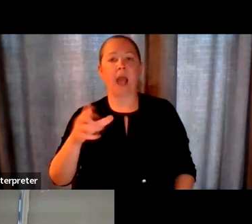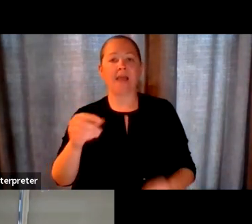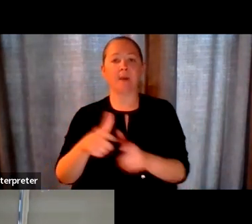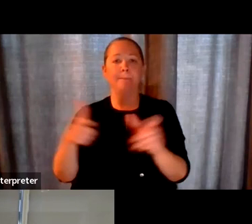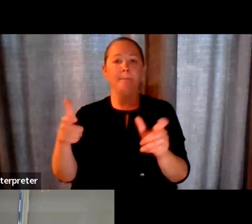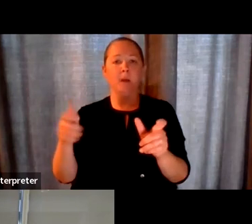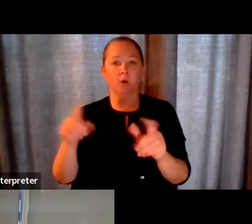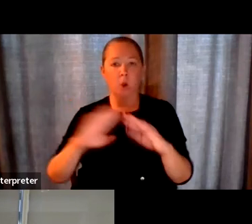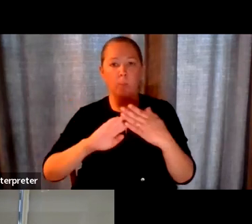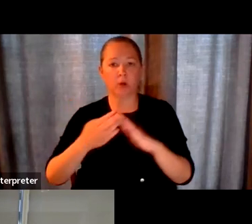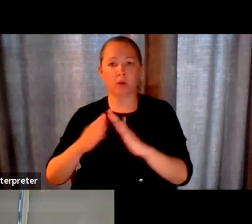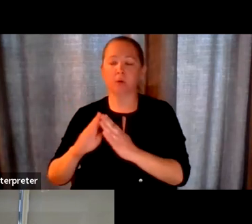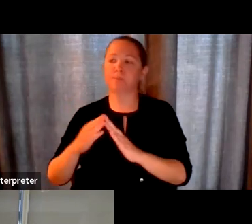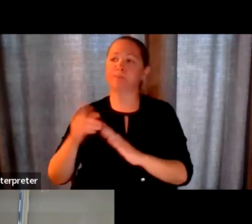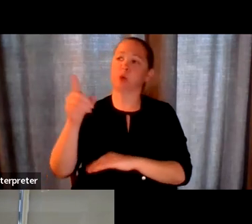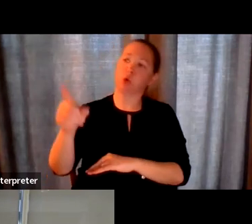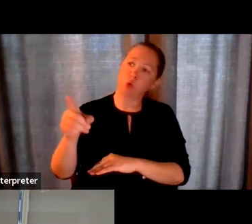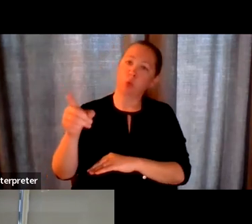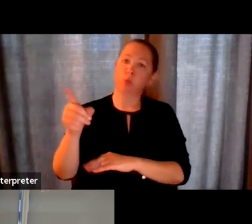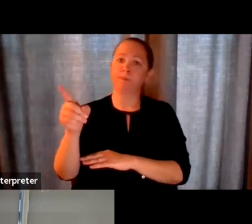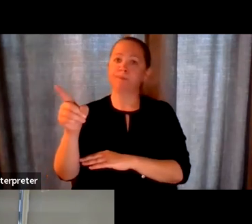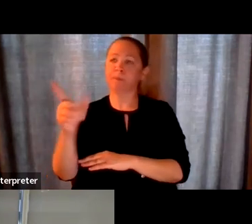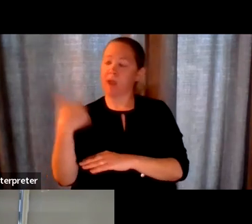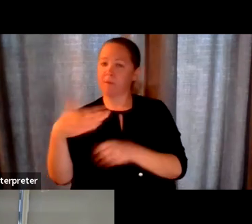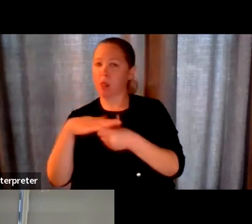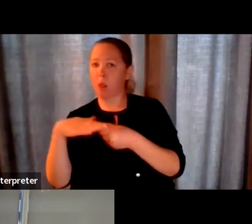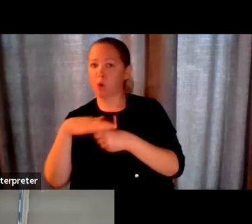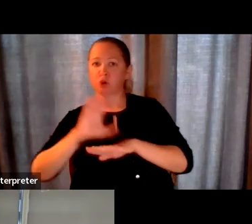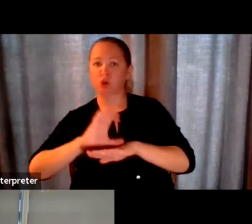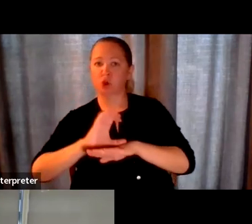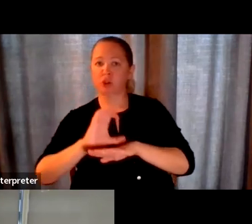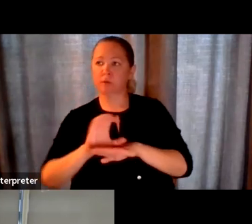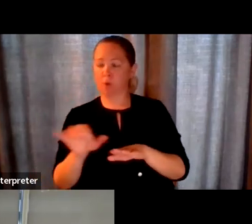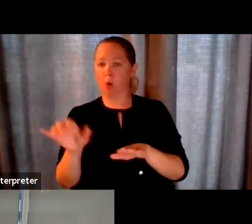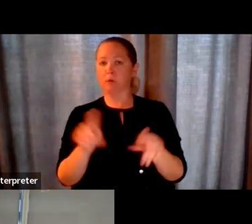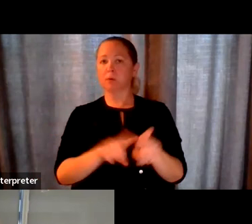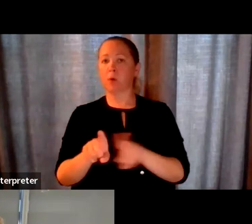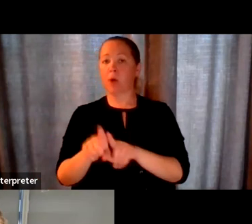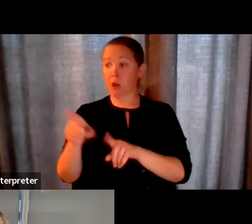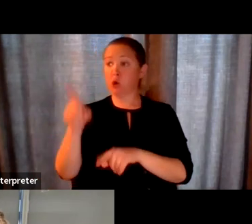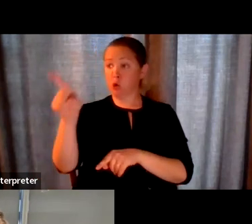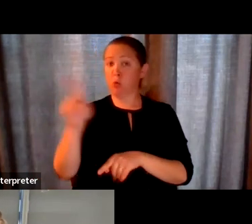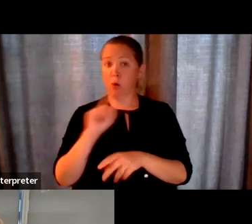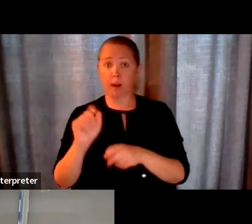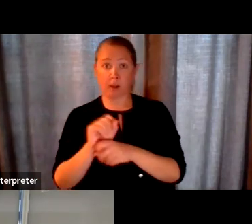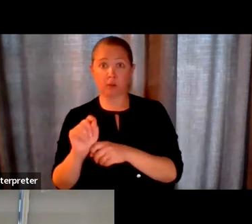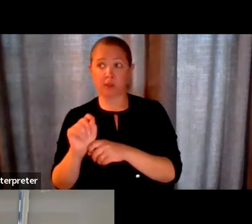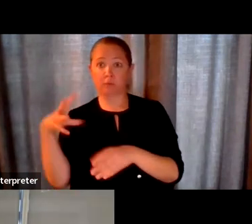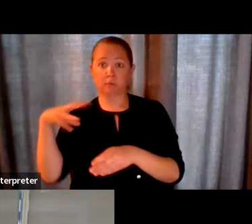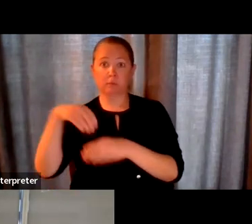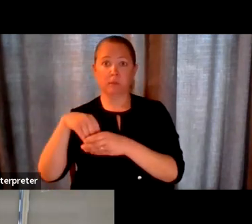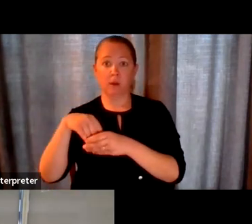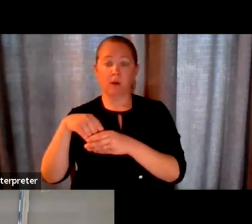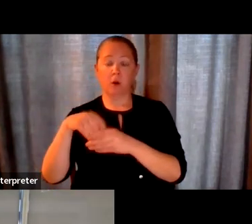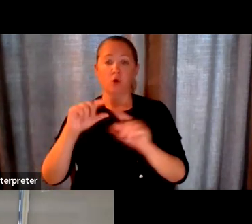and you have a local church that is there as well, and you were a part of a group of faith